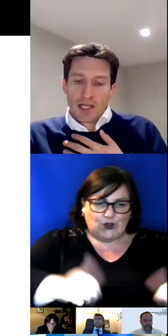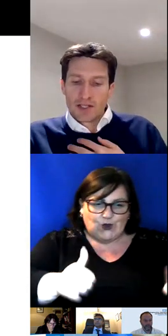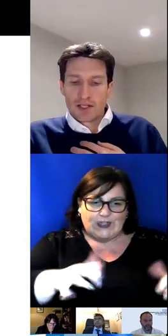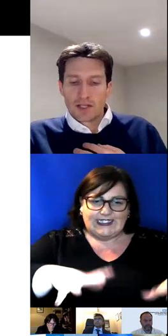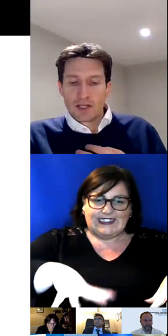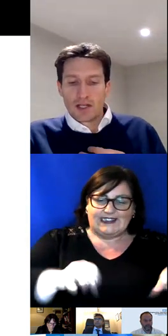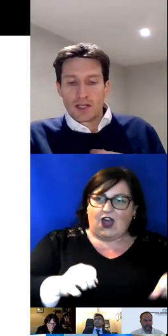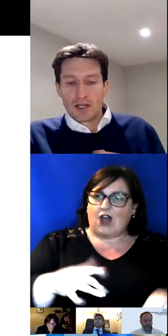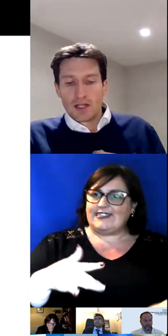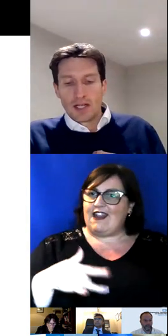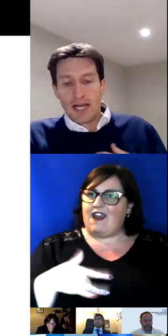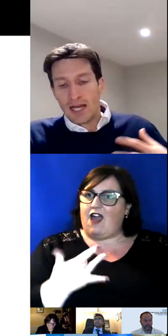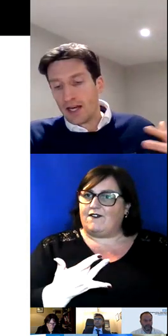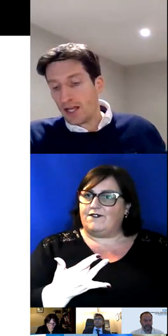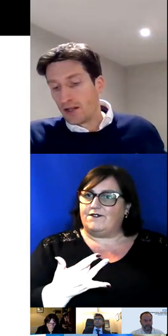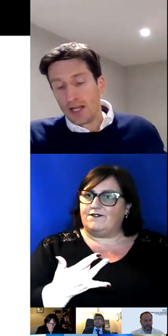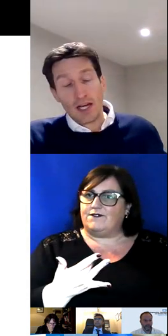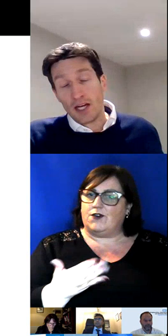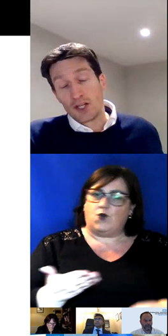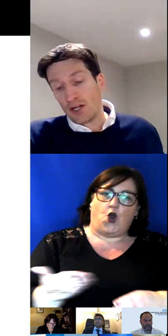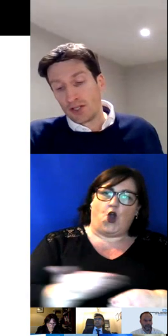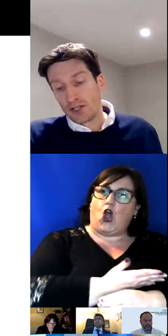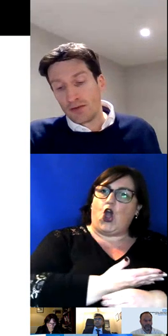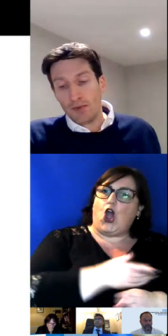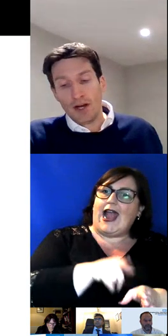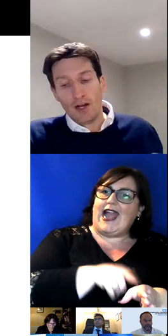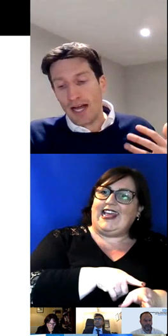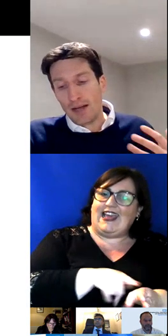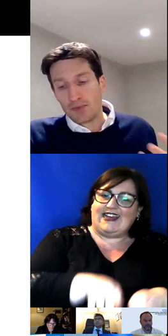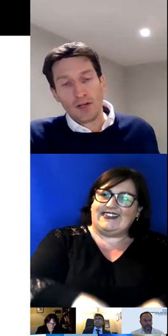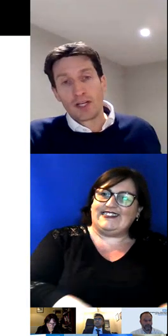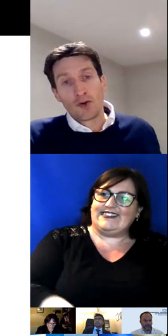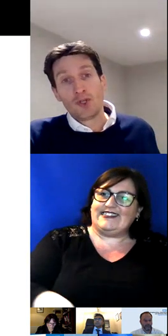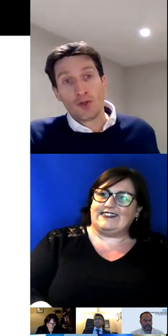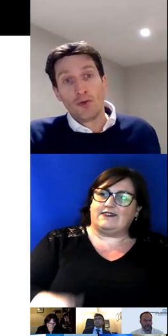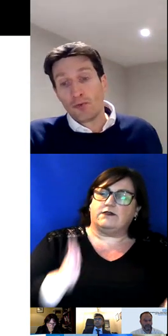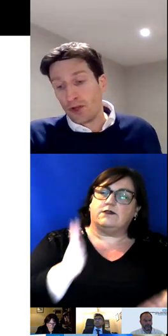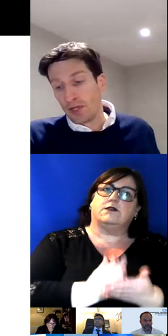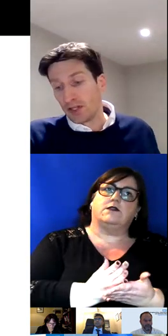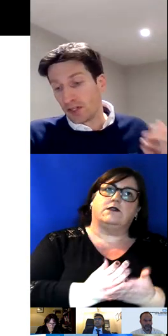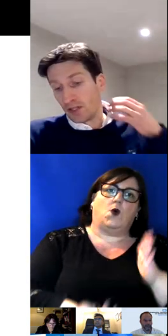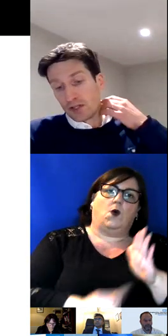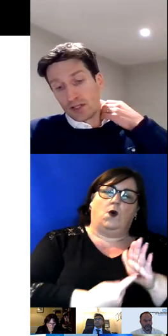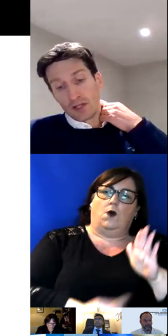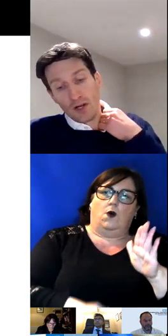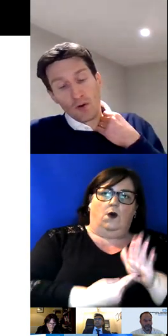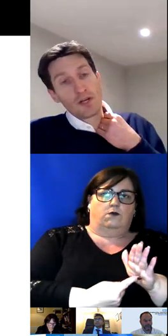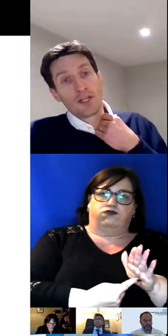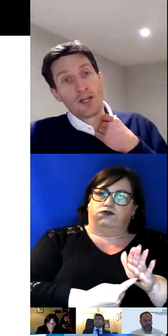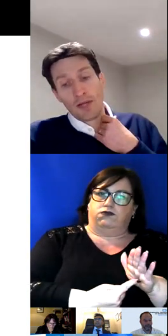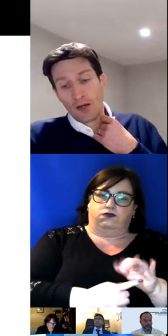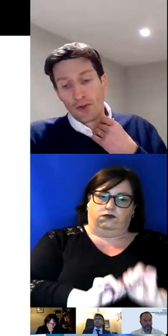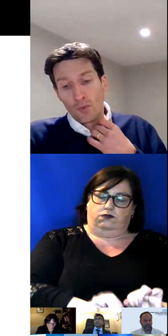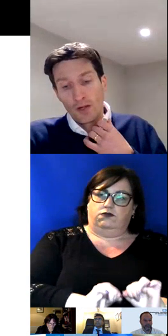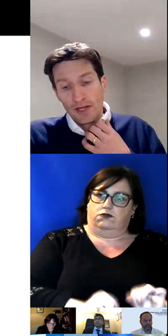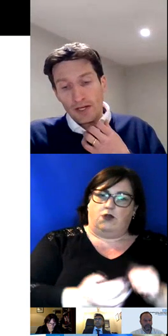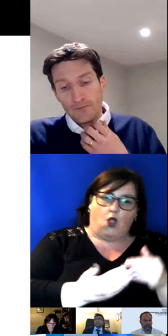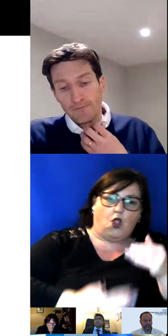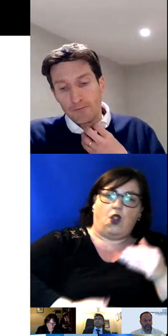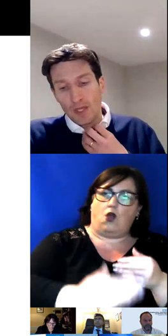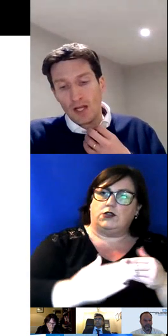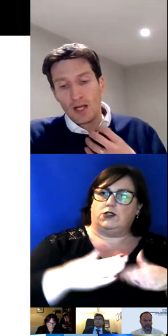The early years and in a child's development are absolutely crucial for the person's longer term health